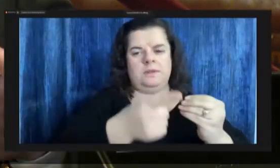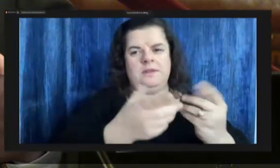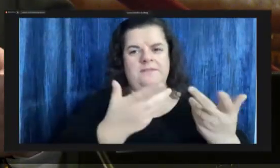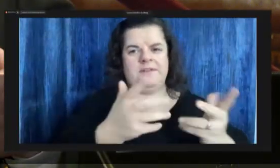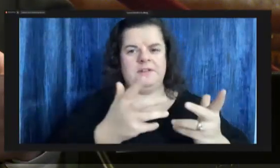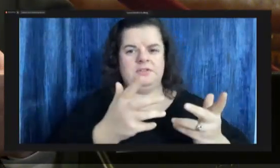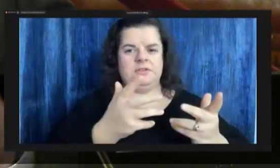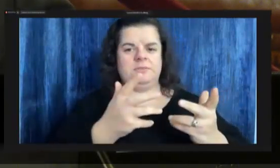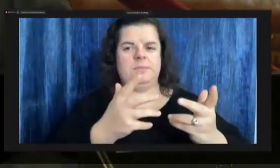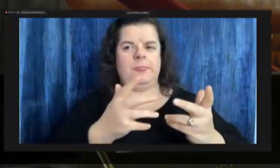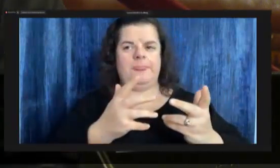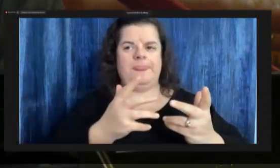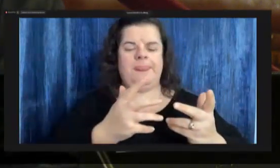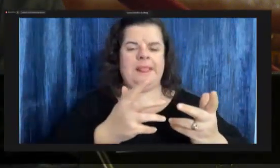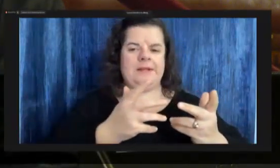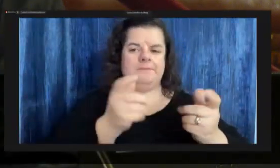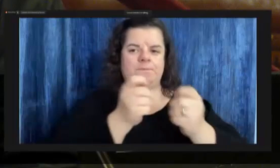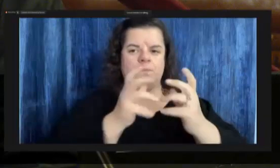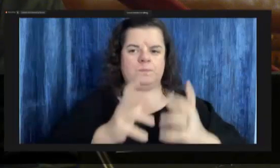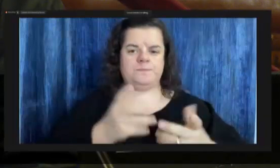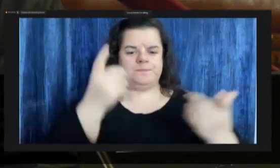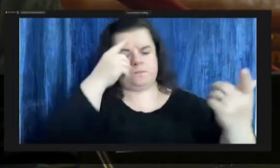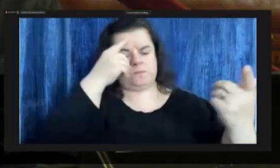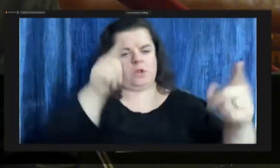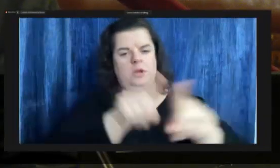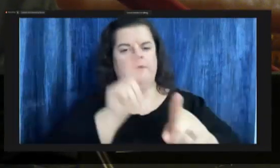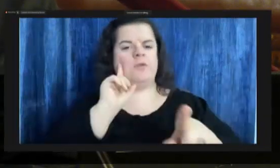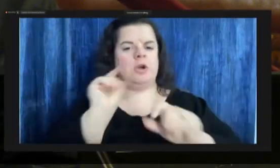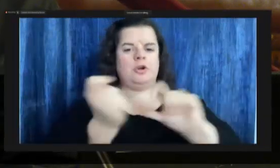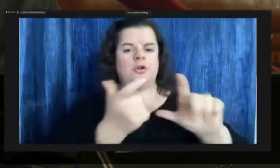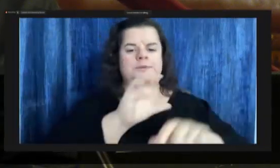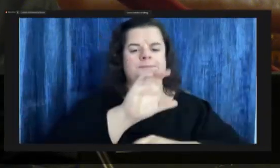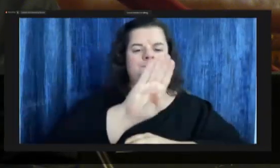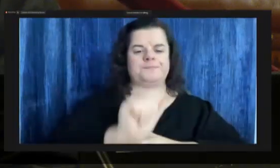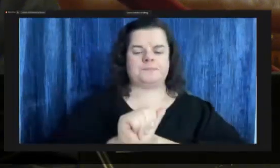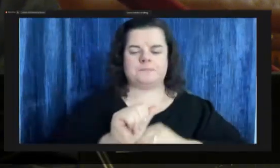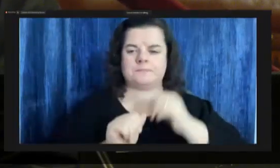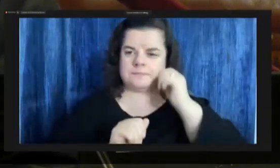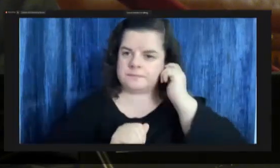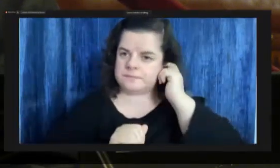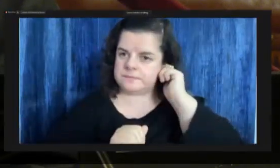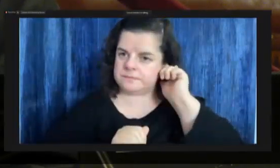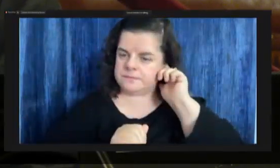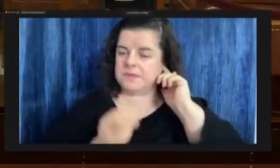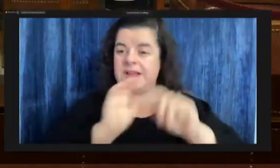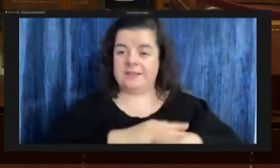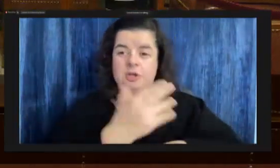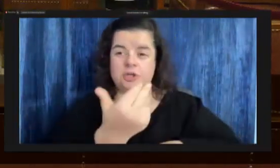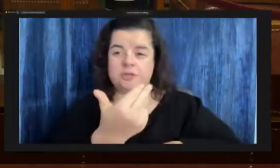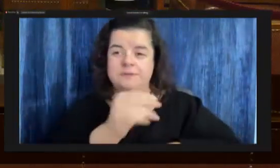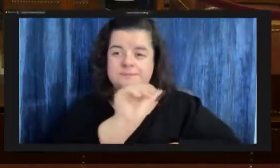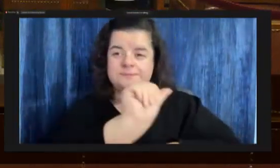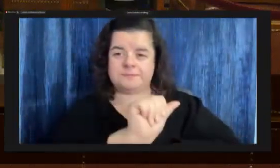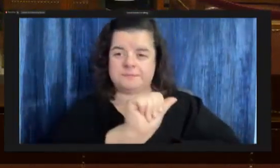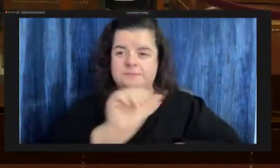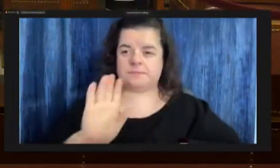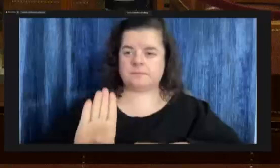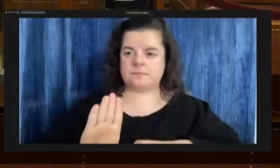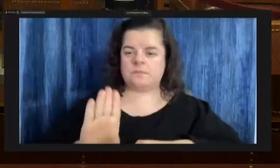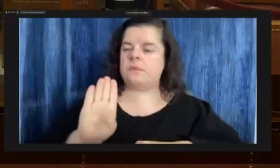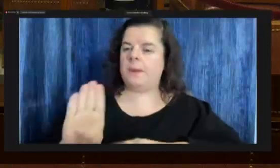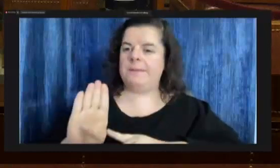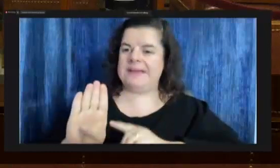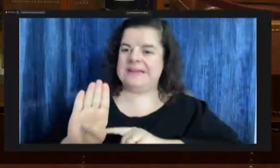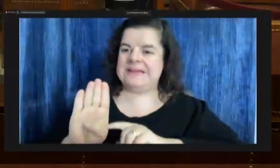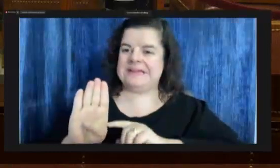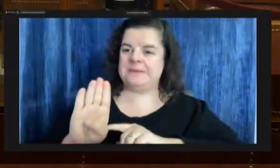once the administration reaches an agreement for all of those CBAs. We're on 13A and B. 13A and B. And B is to